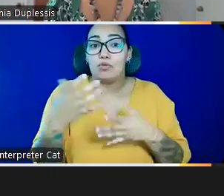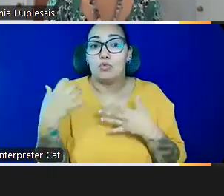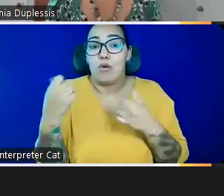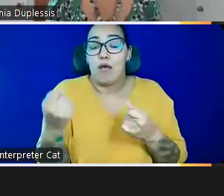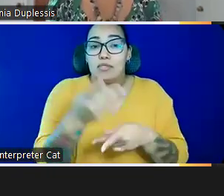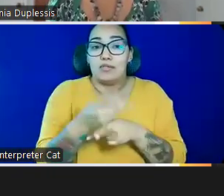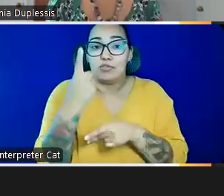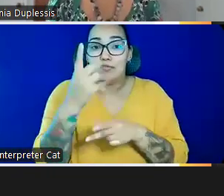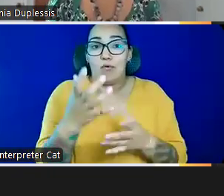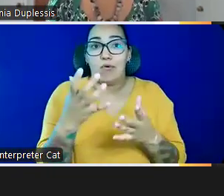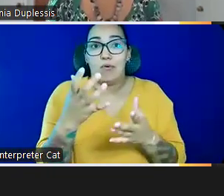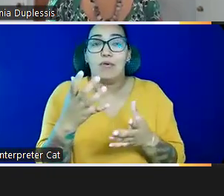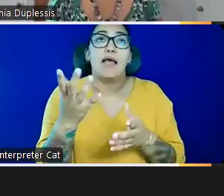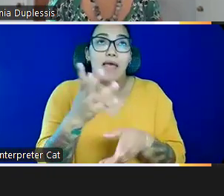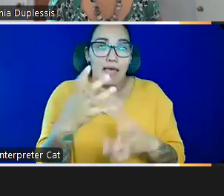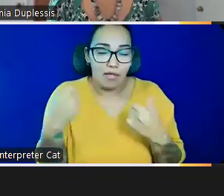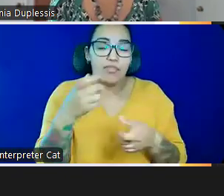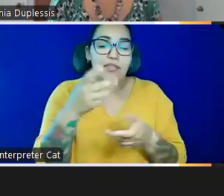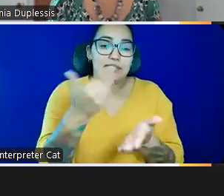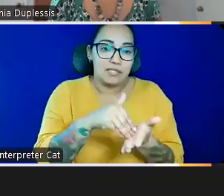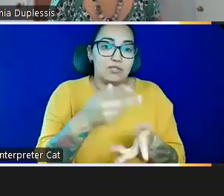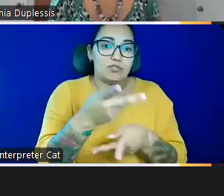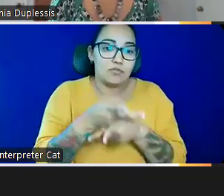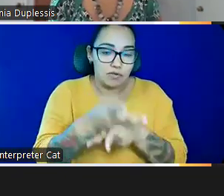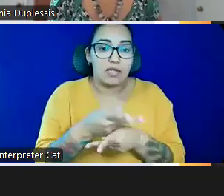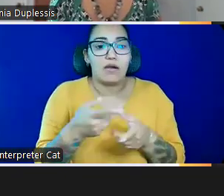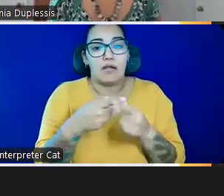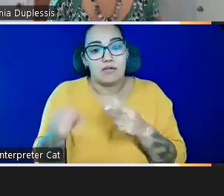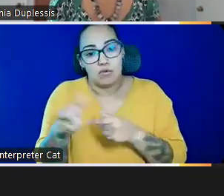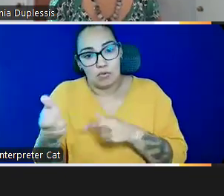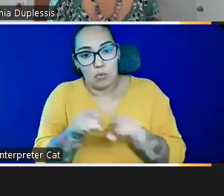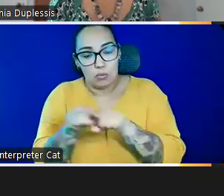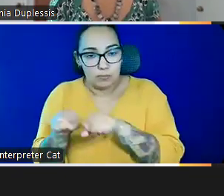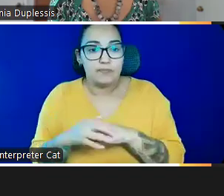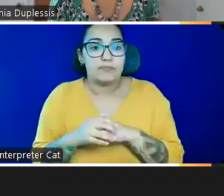and provide information on their website. Next slide, please.